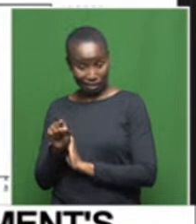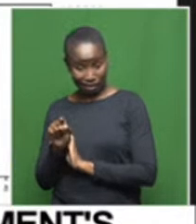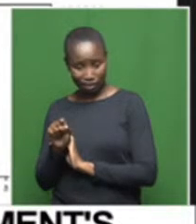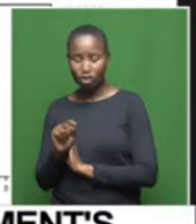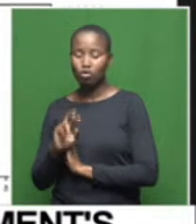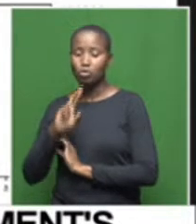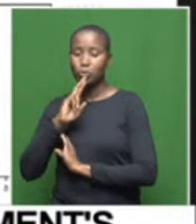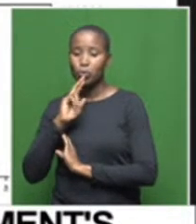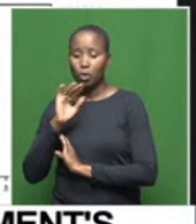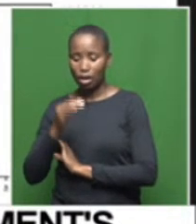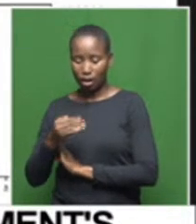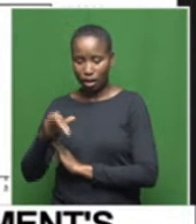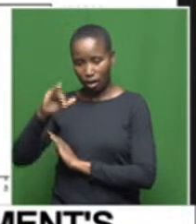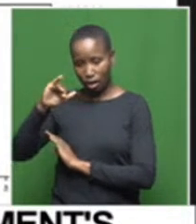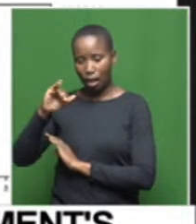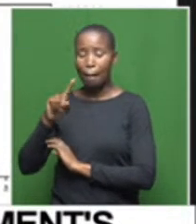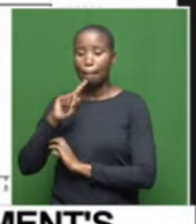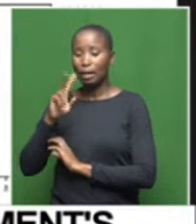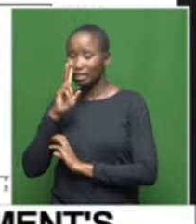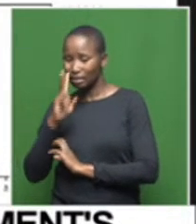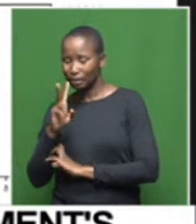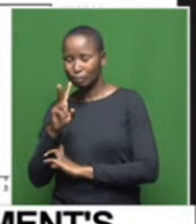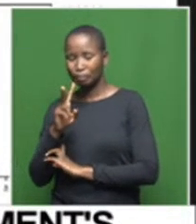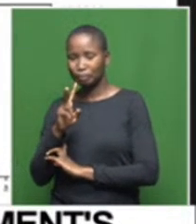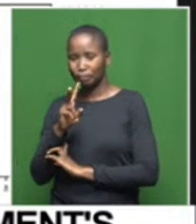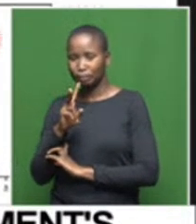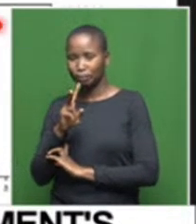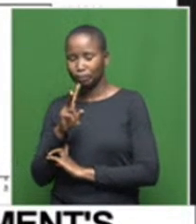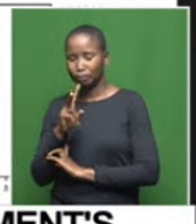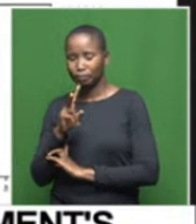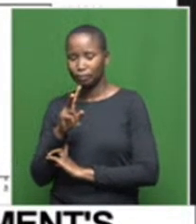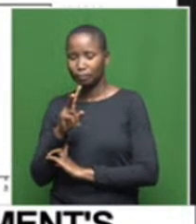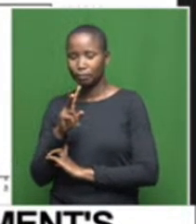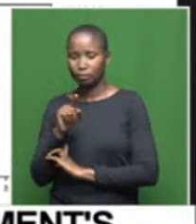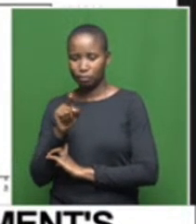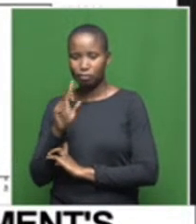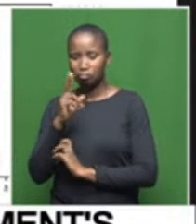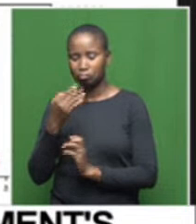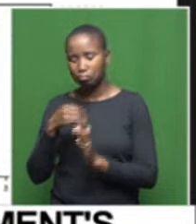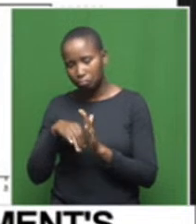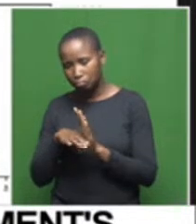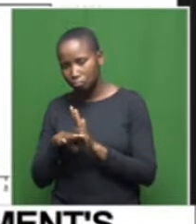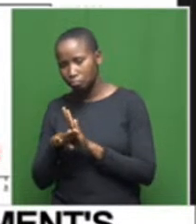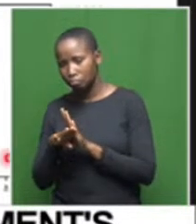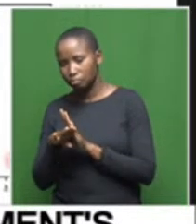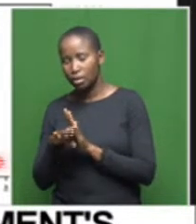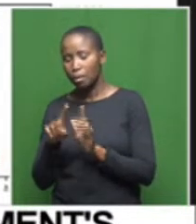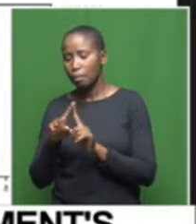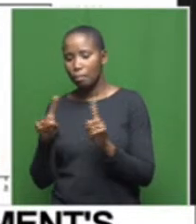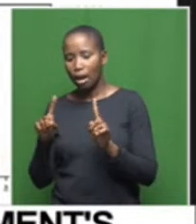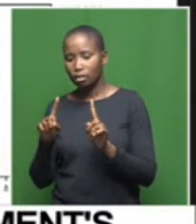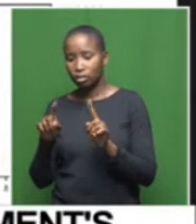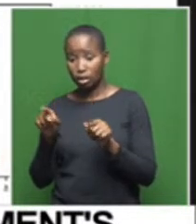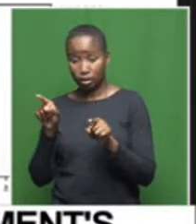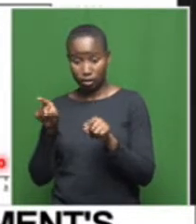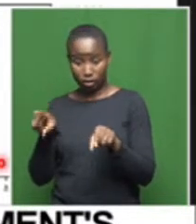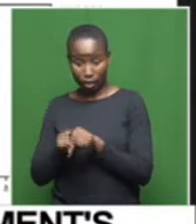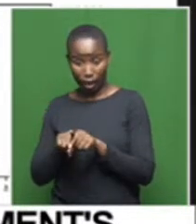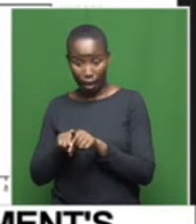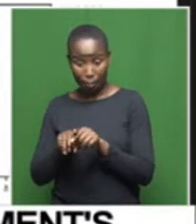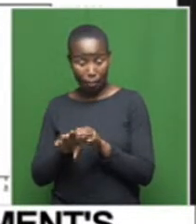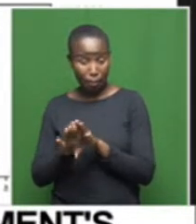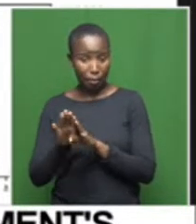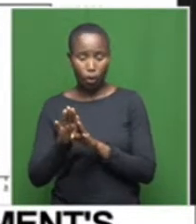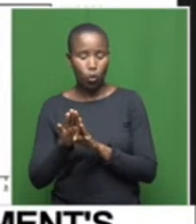but we're not seeing, as this sublineage is increasing, we're not seeing the same increase. This is the